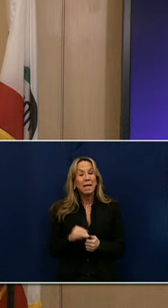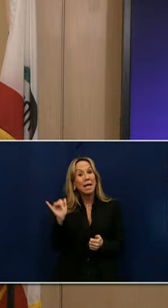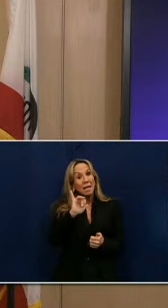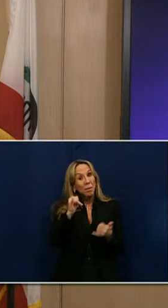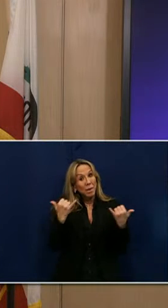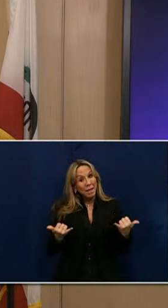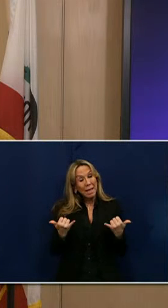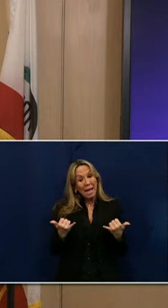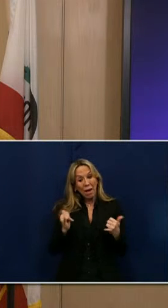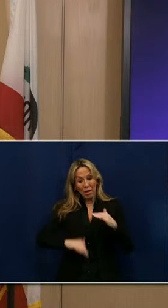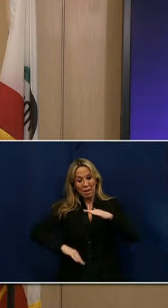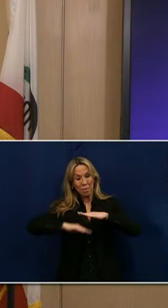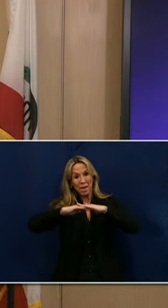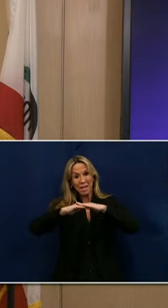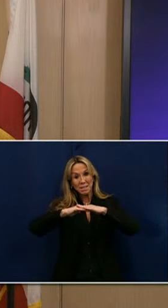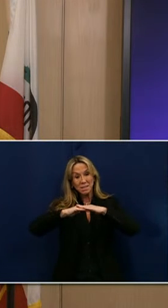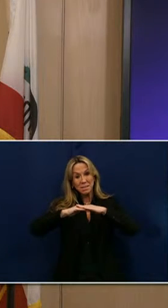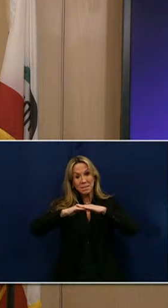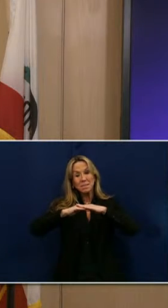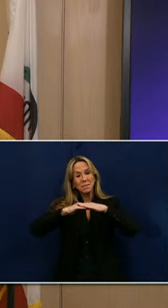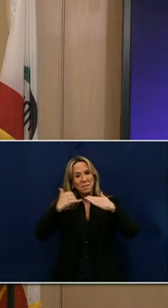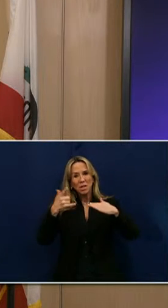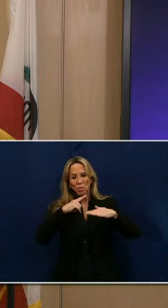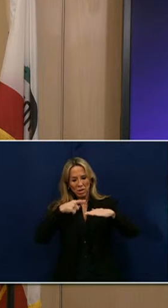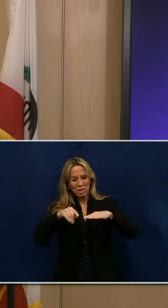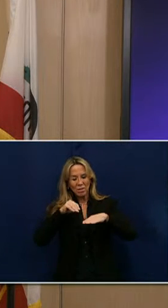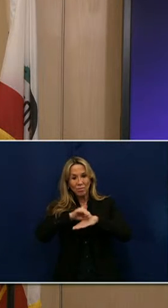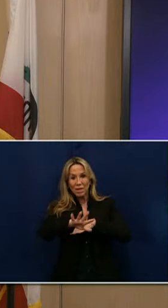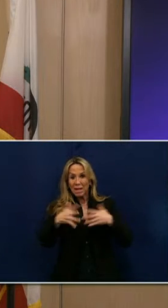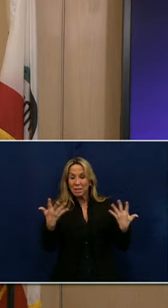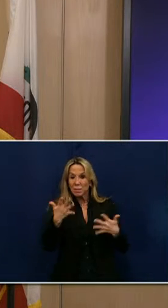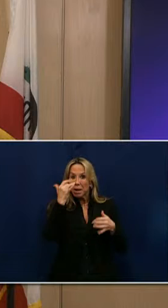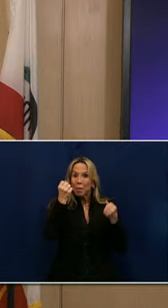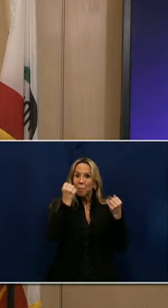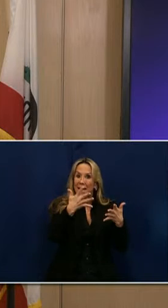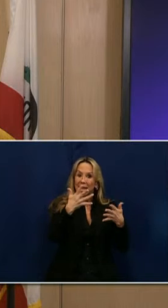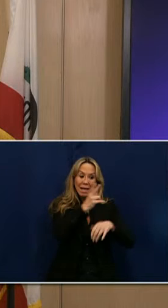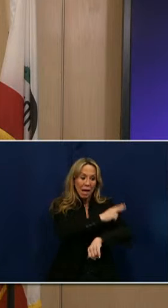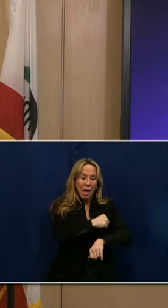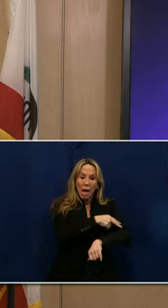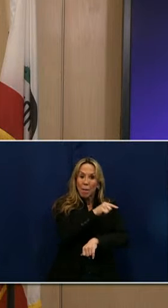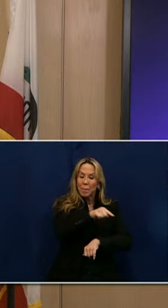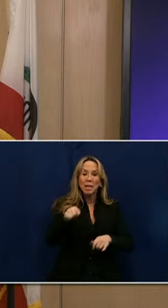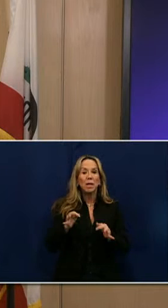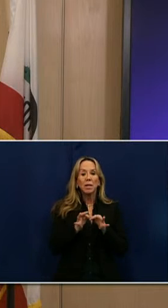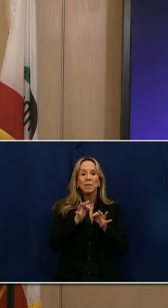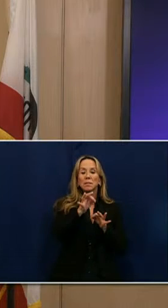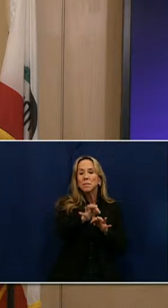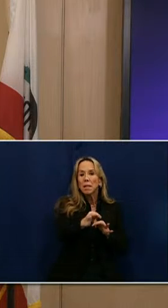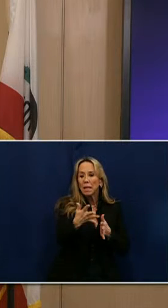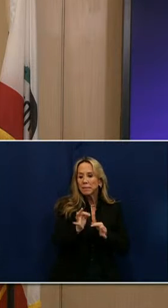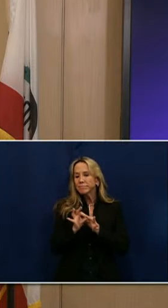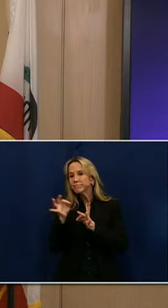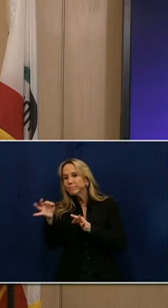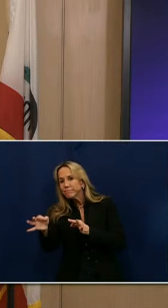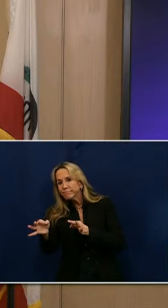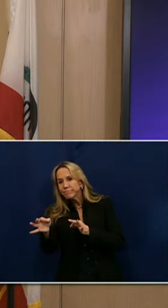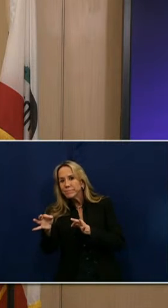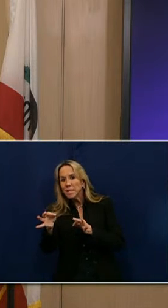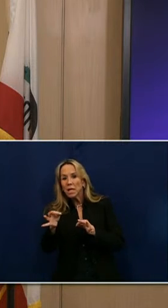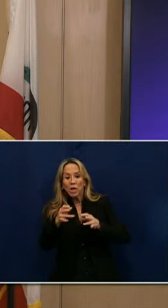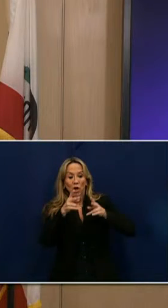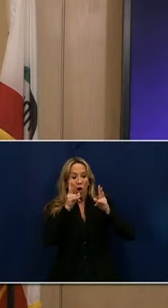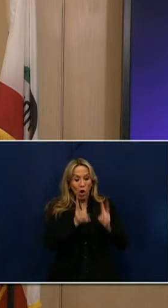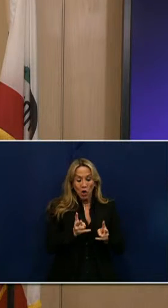at a place now where our capacity now is being impacted because a lot of hospitals are making decisions to delay less